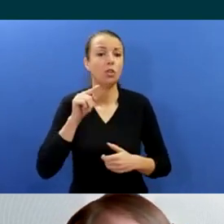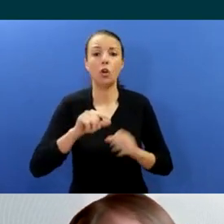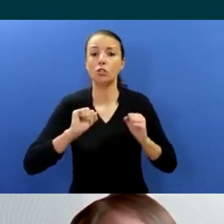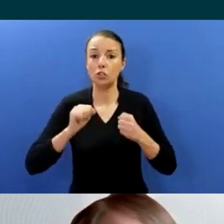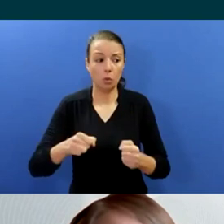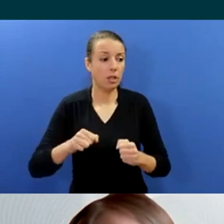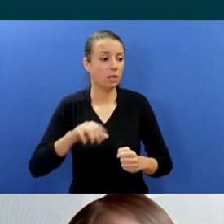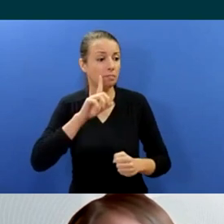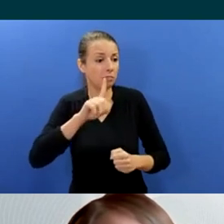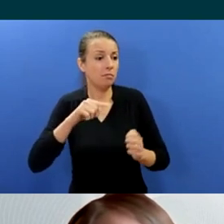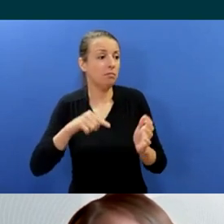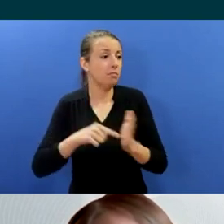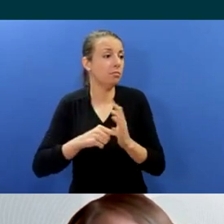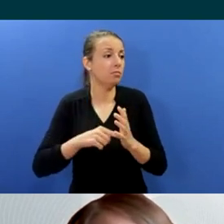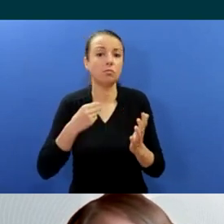course.